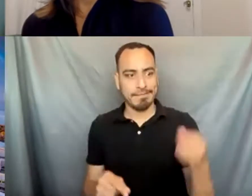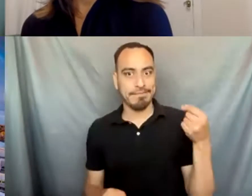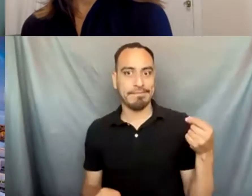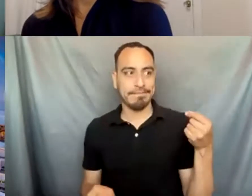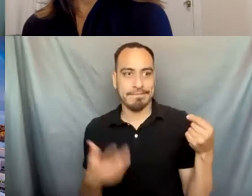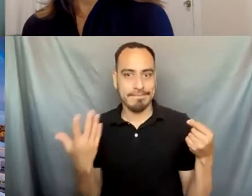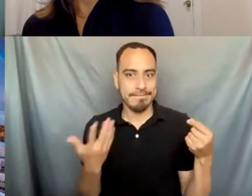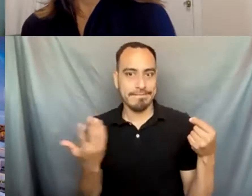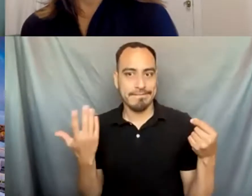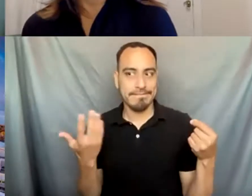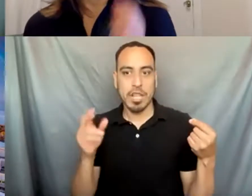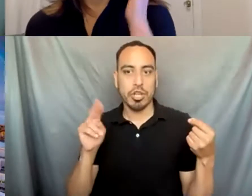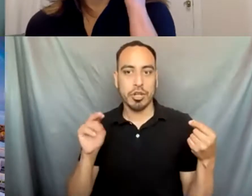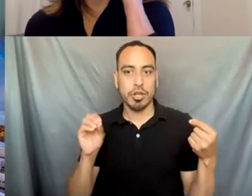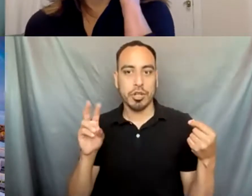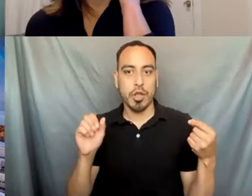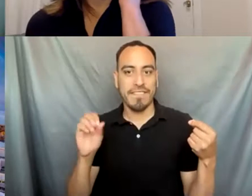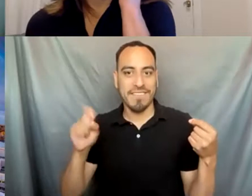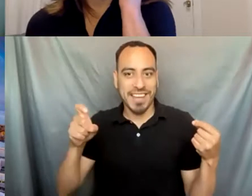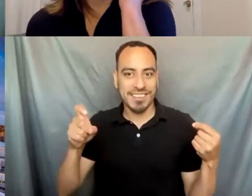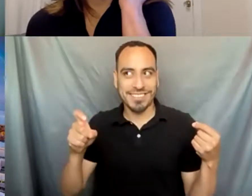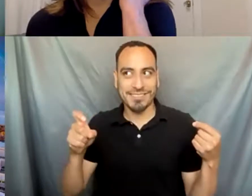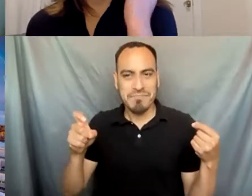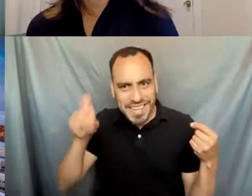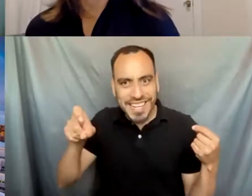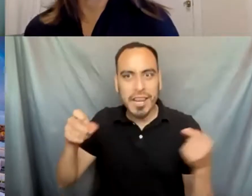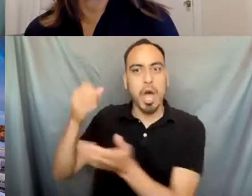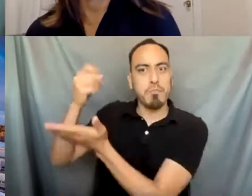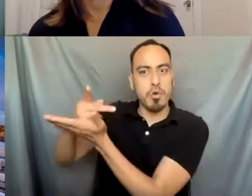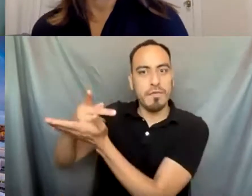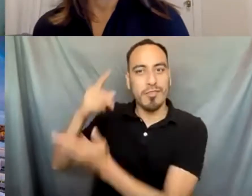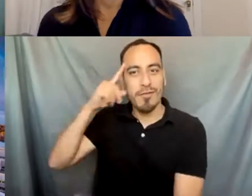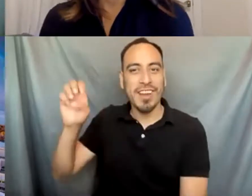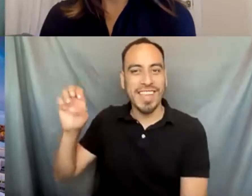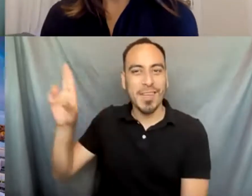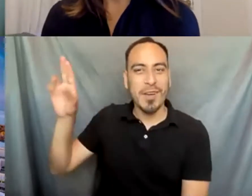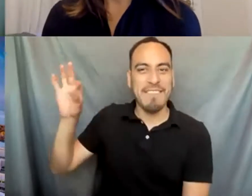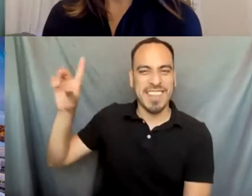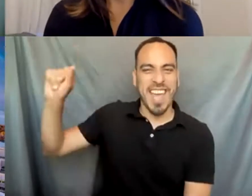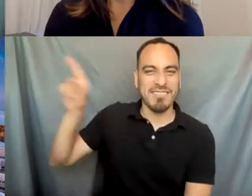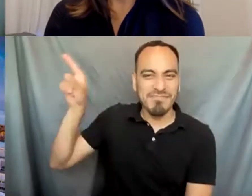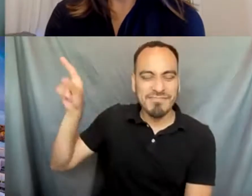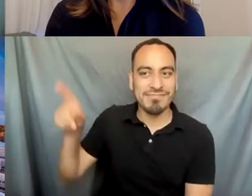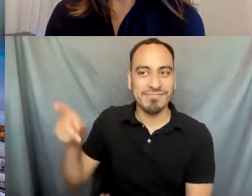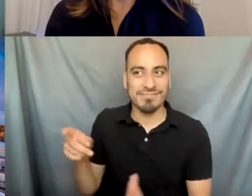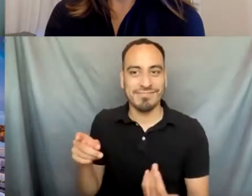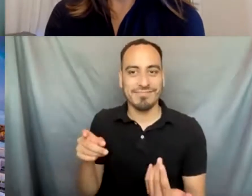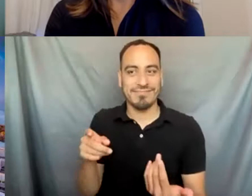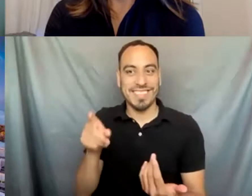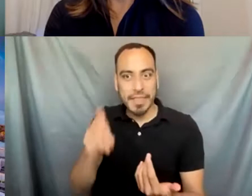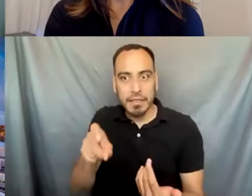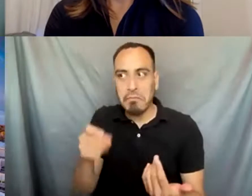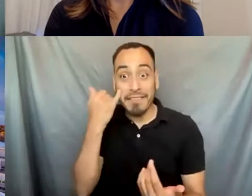more vaccines that they may not need, because they just need to have documentation. And